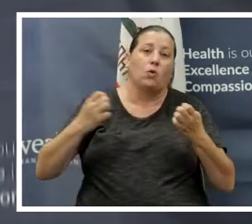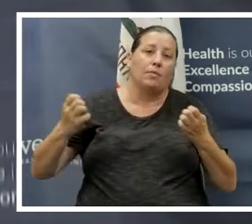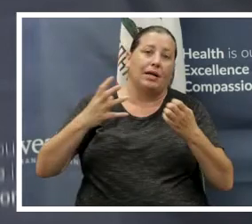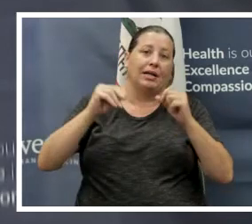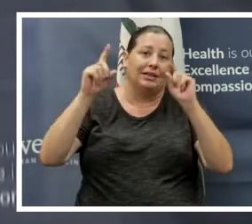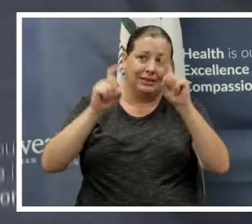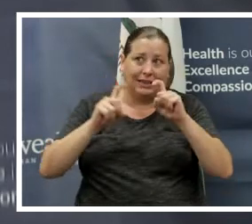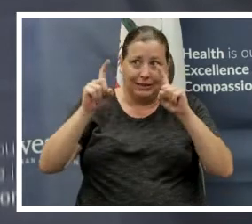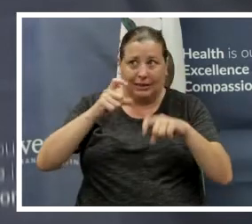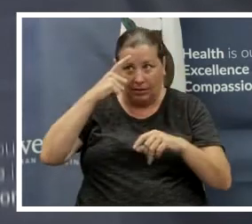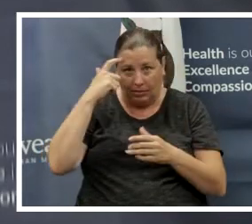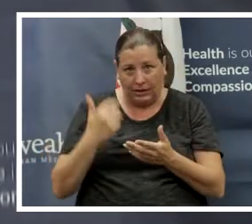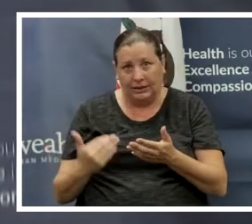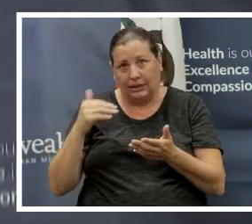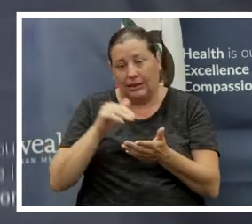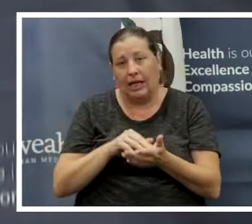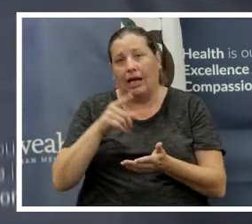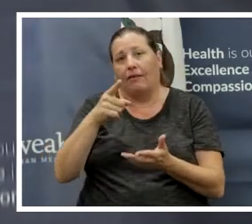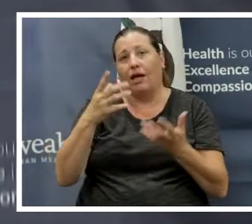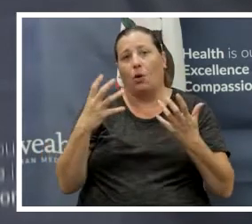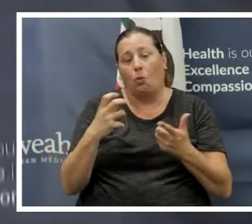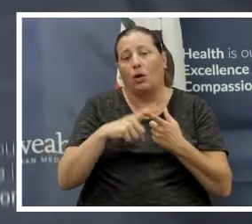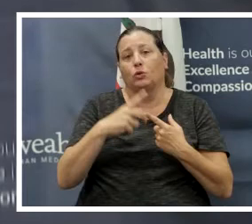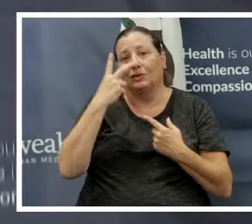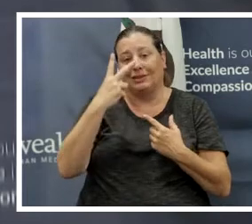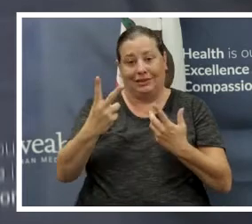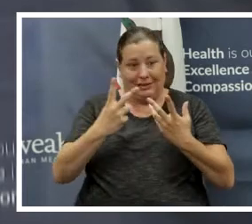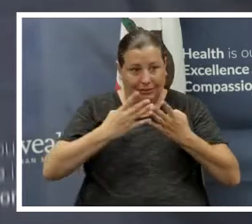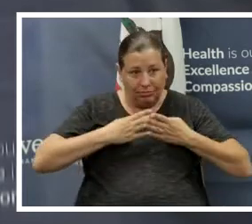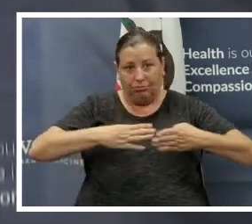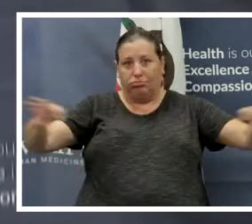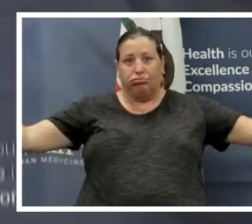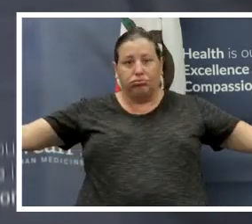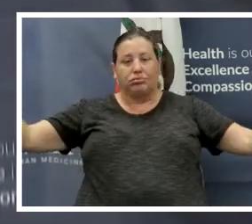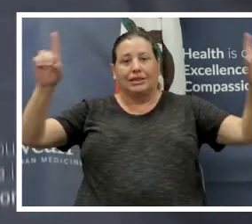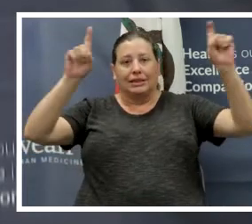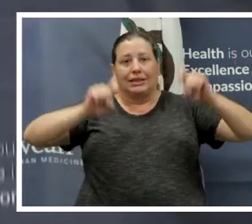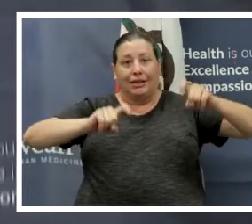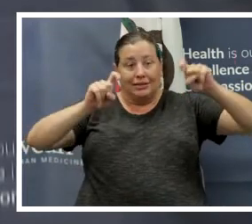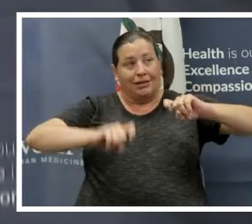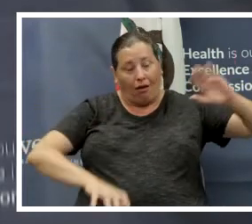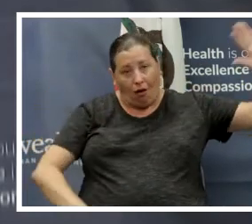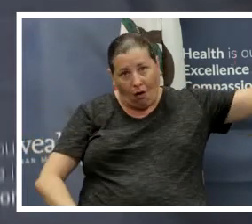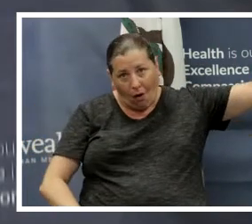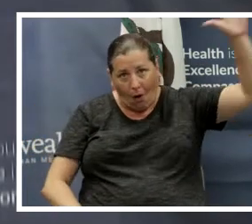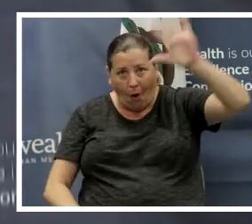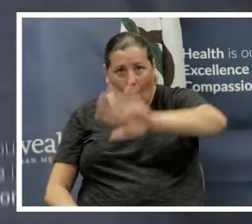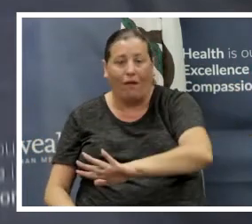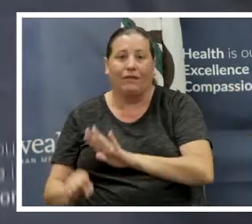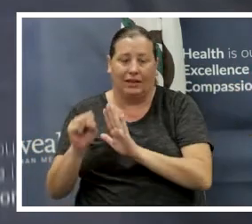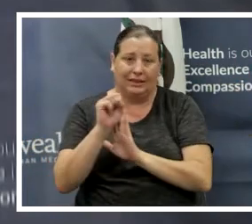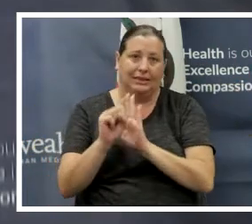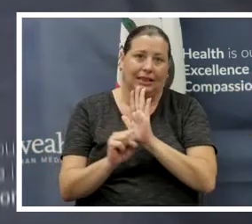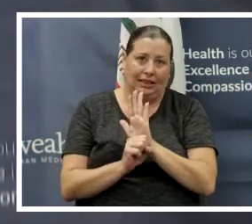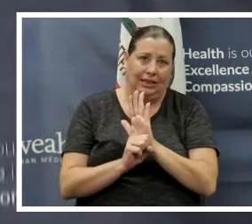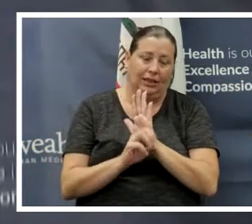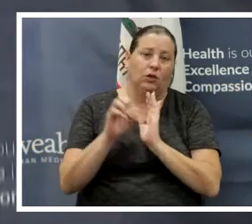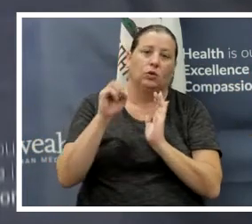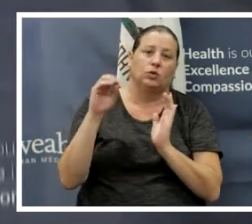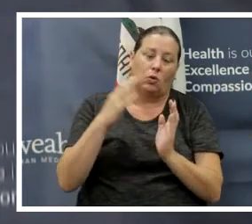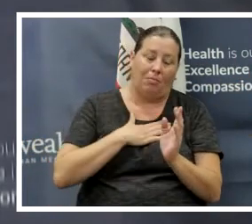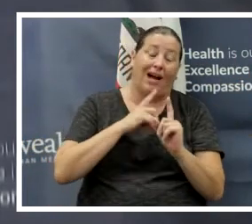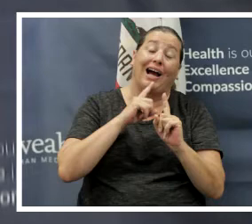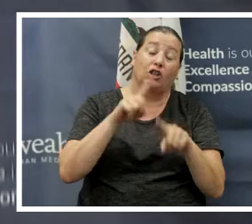because, again, they want to see widespread testing up and down the state. So definitely my answer has